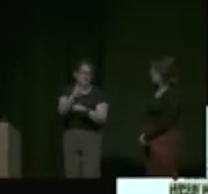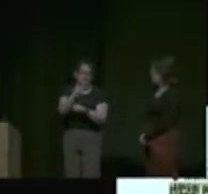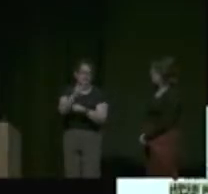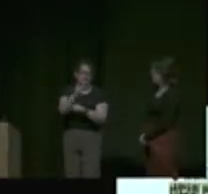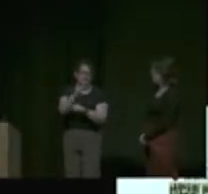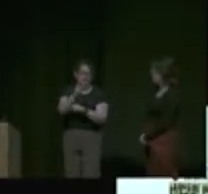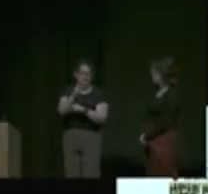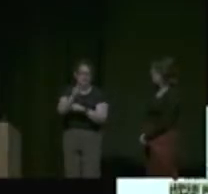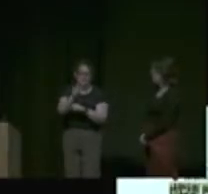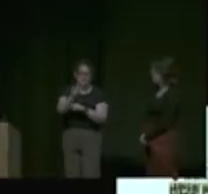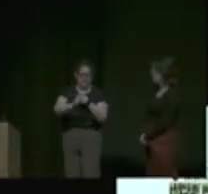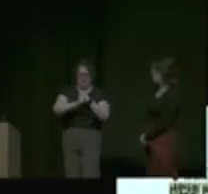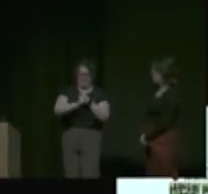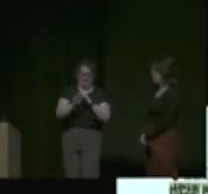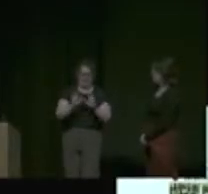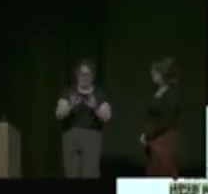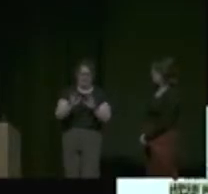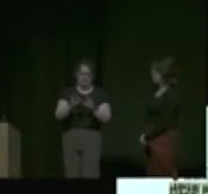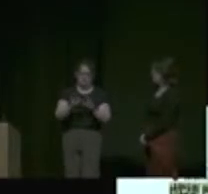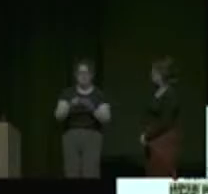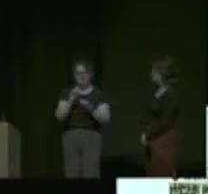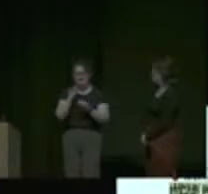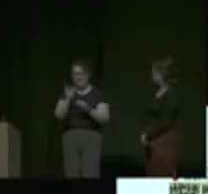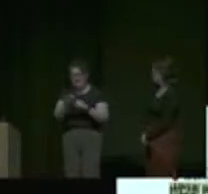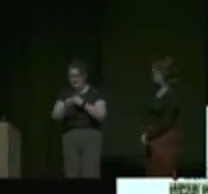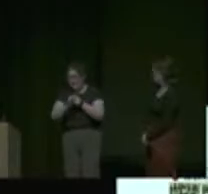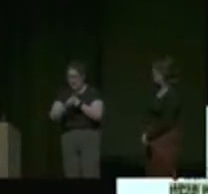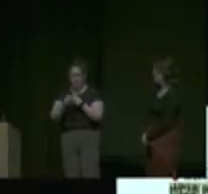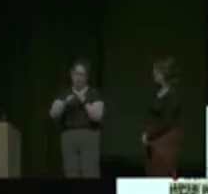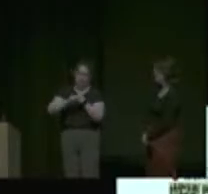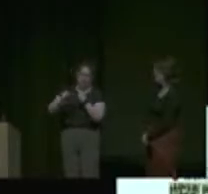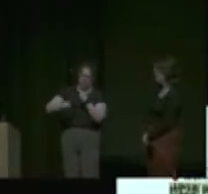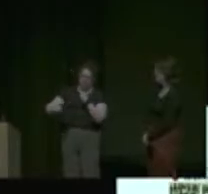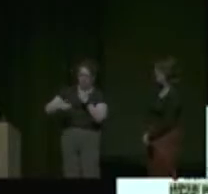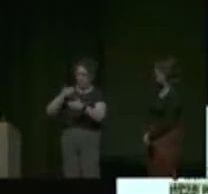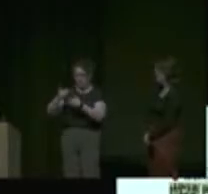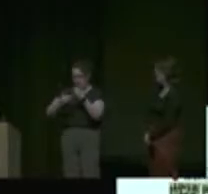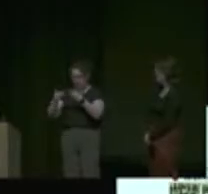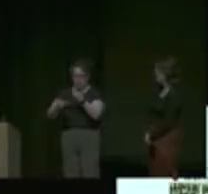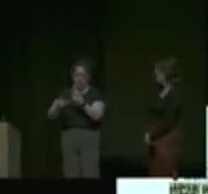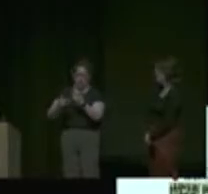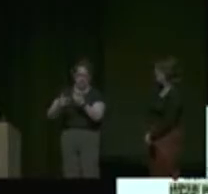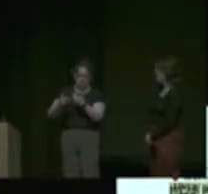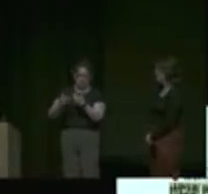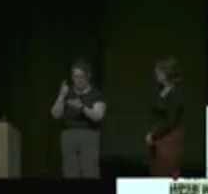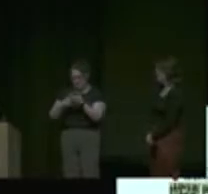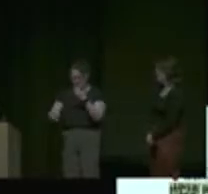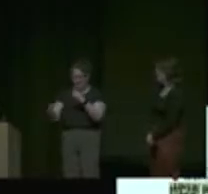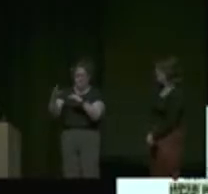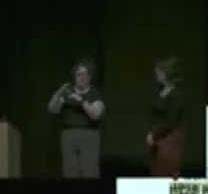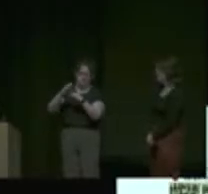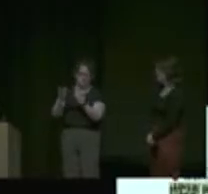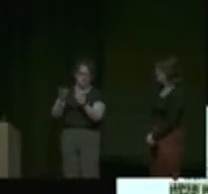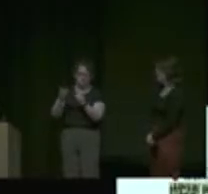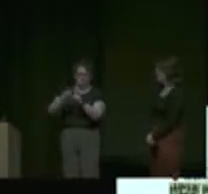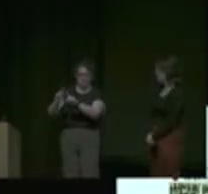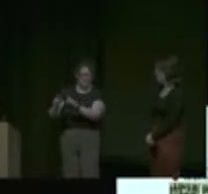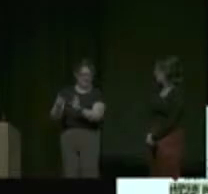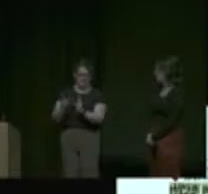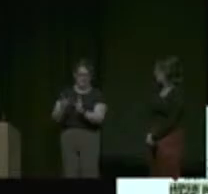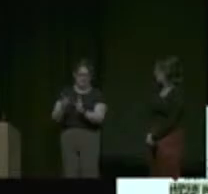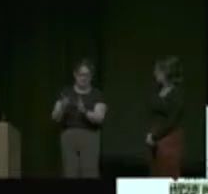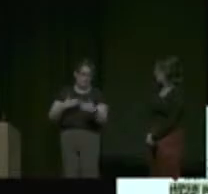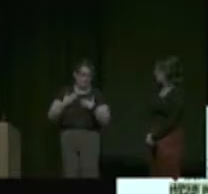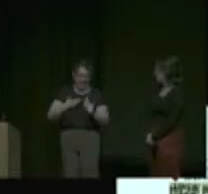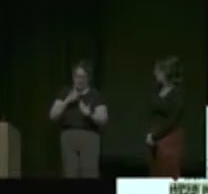hazardous material, it's a longer process. There's different programs. Could end up costing more and taking more time. So really great that we're not dealing